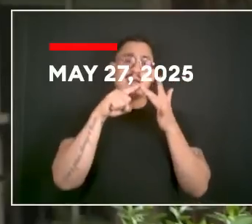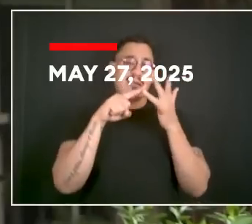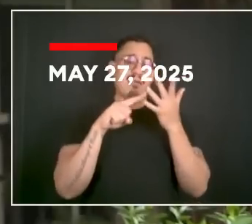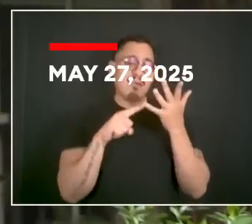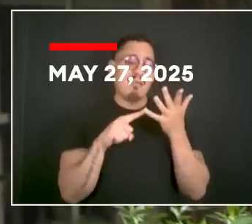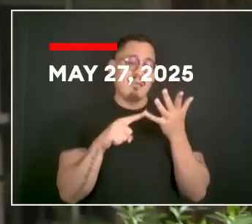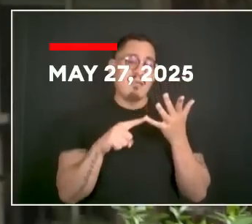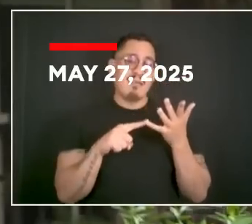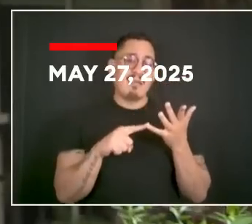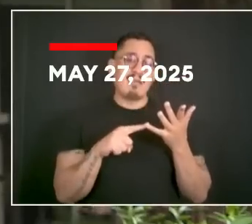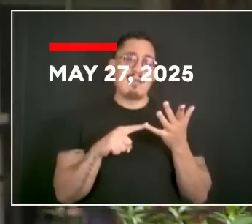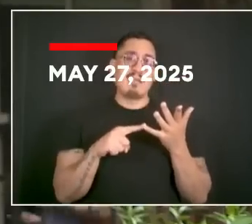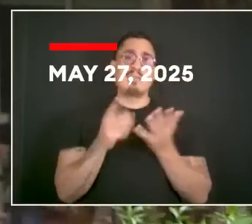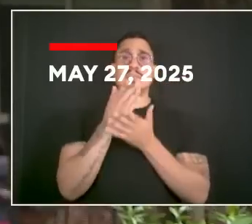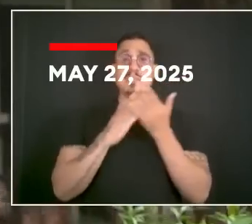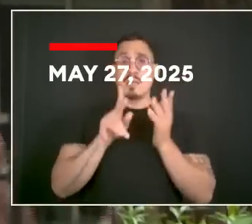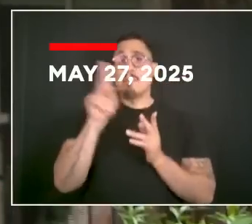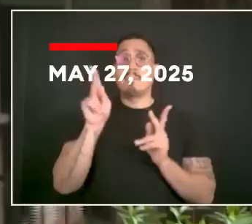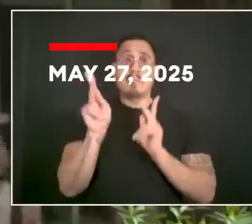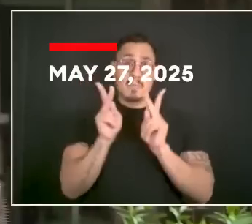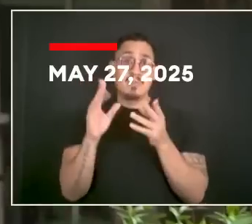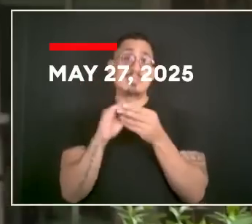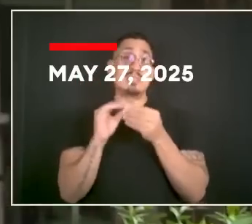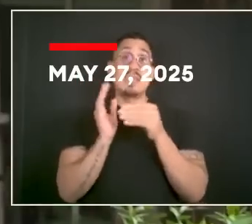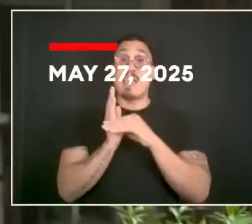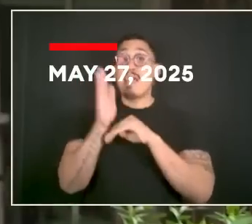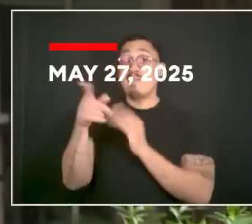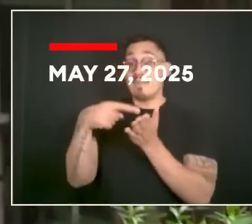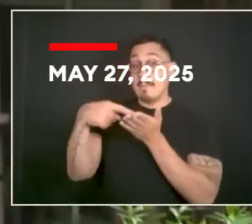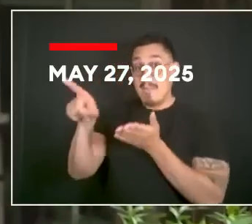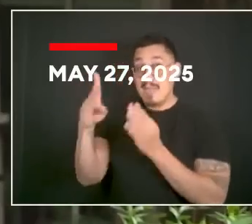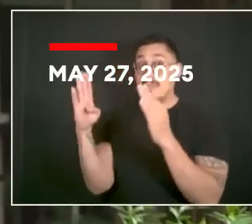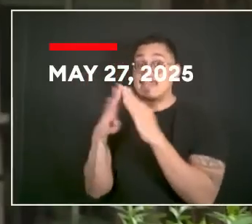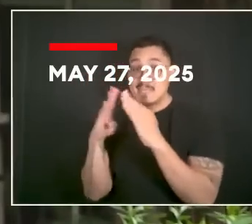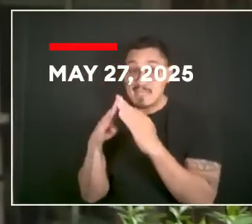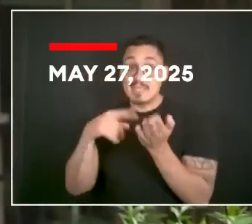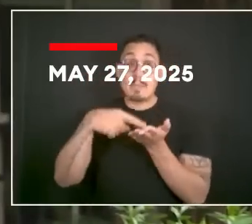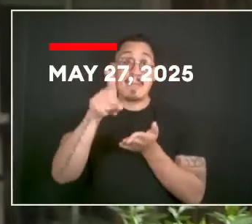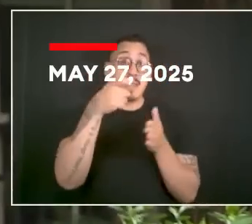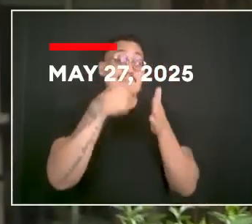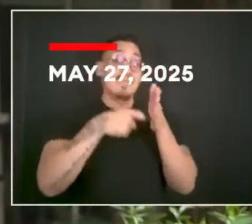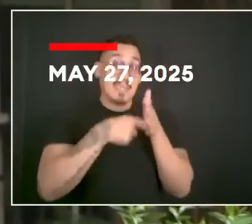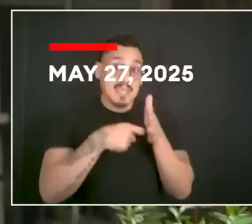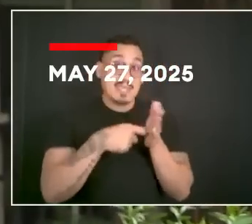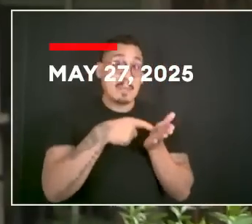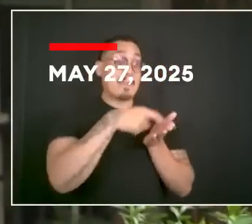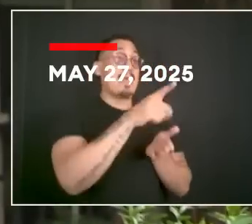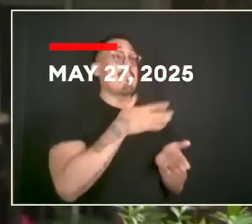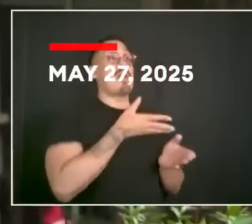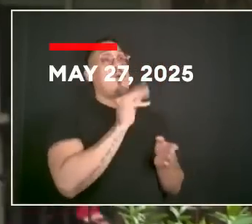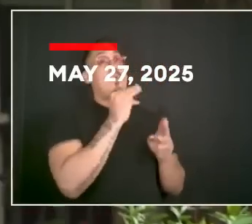property's mortgage, he's in the red, and then the city imposes all these extra things that they need to do that cost a lot of money. Without a